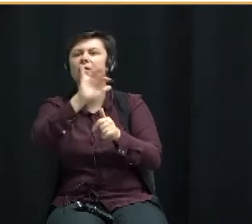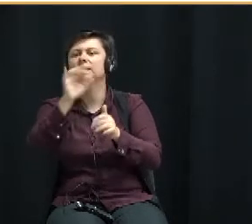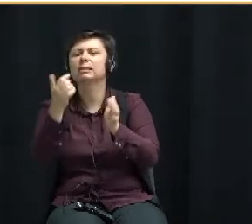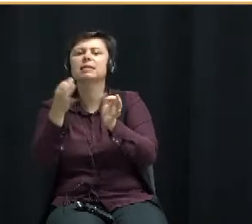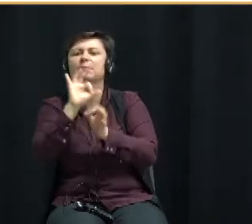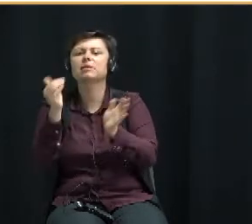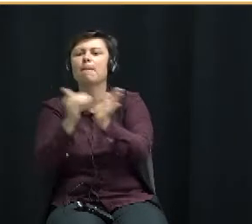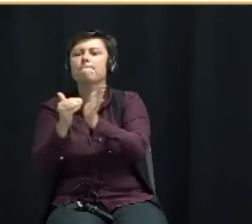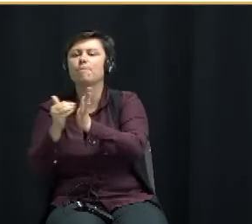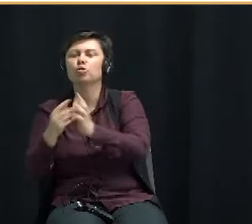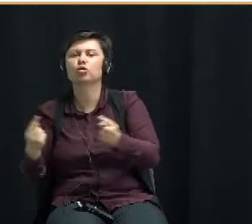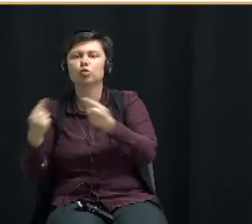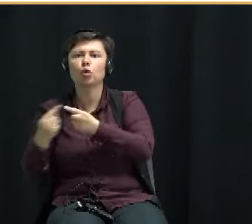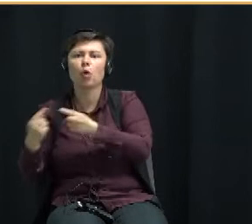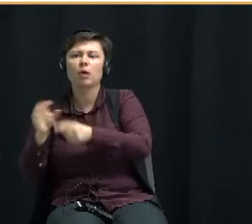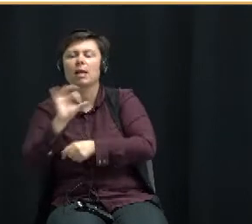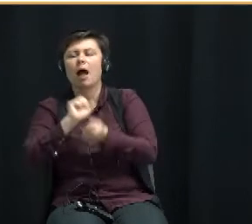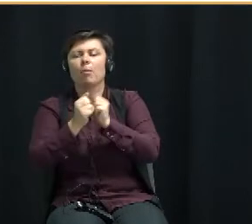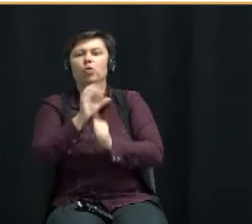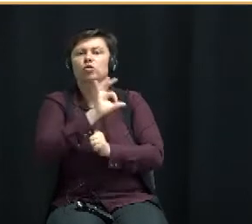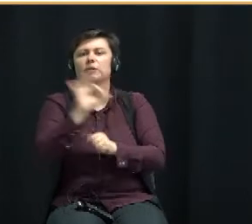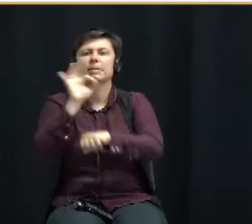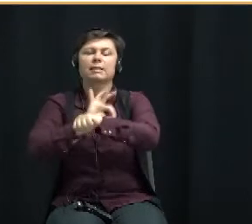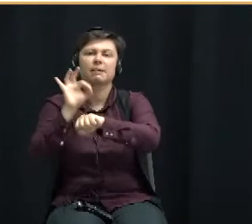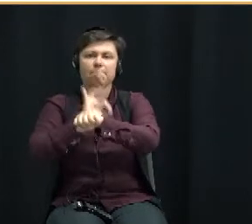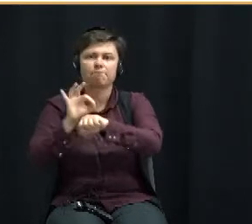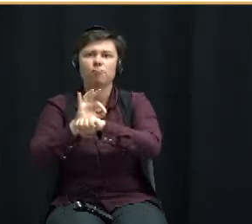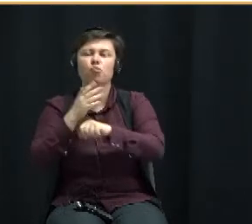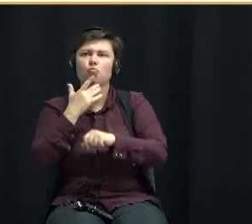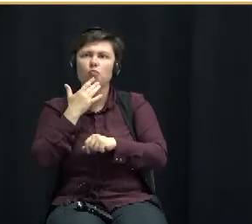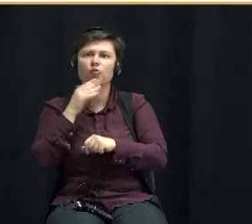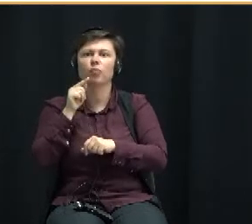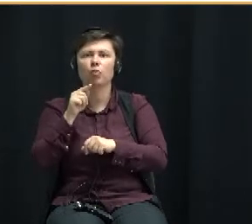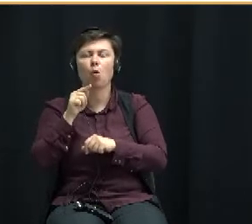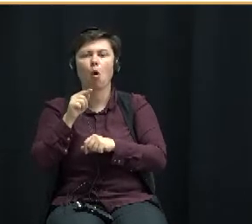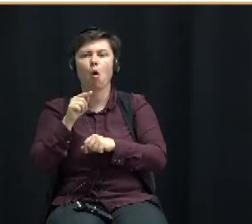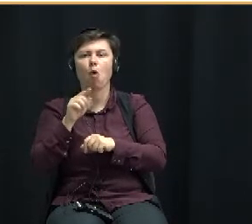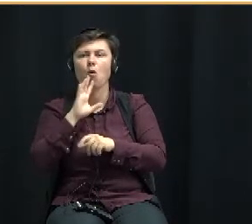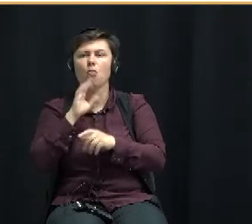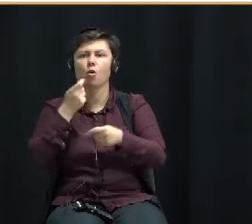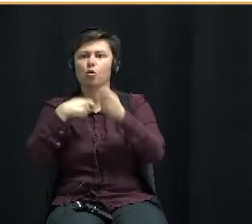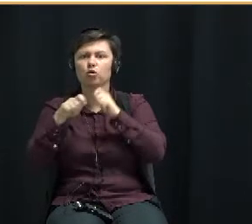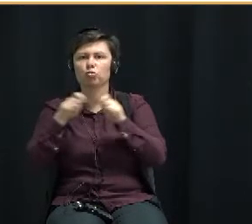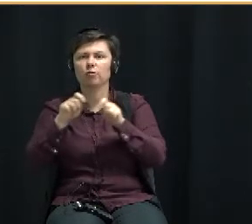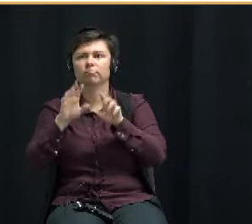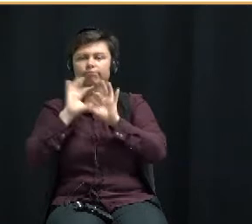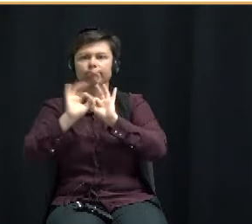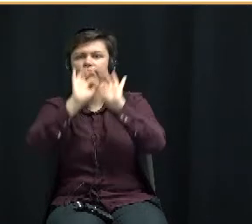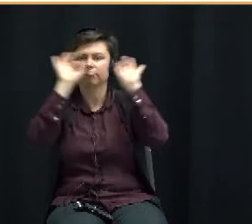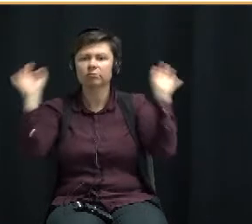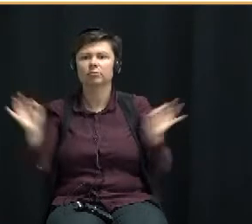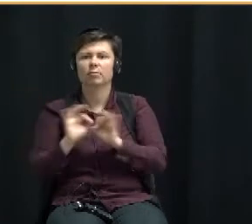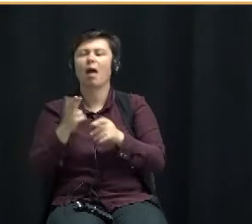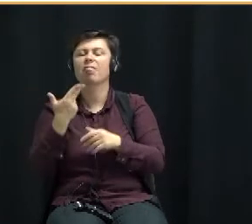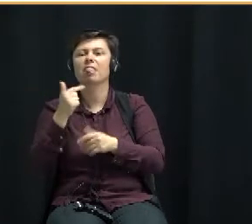about mainstream solutions here and not special design for special needs, which also we have